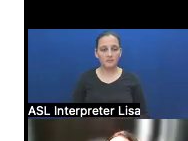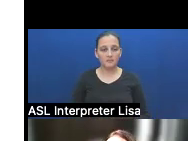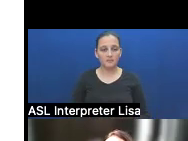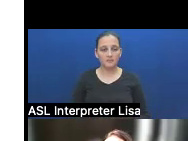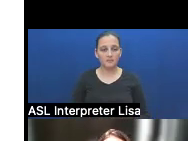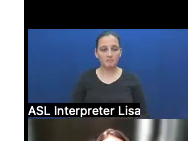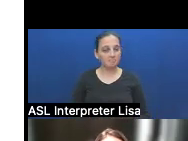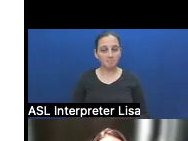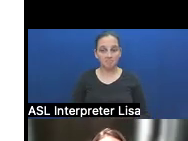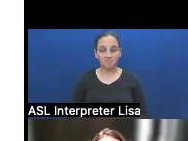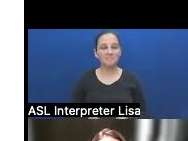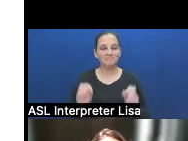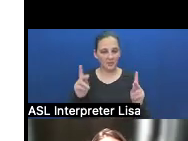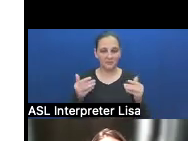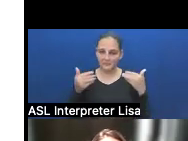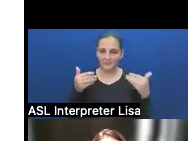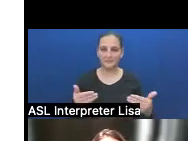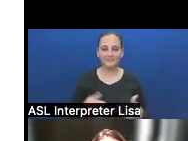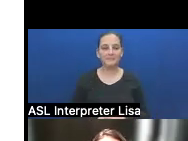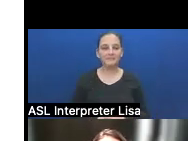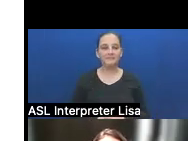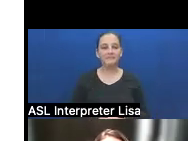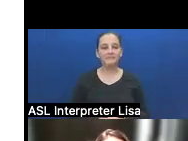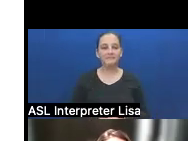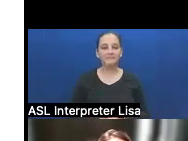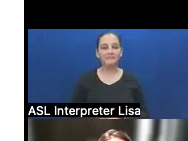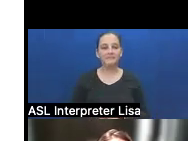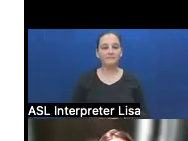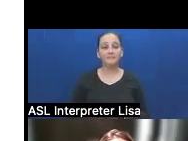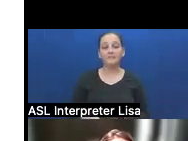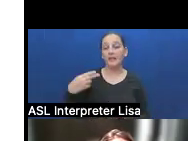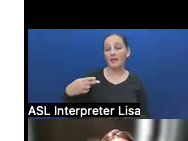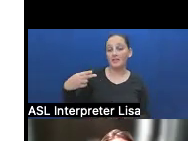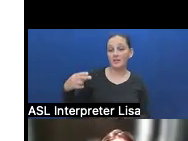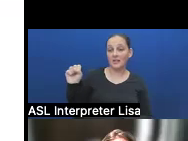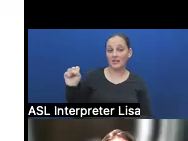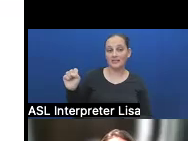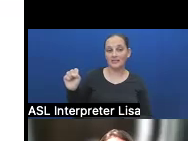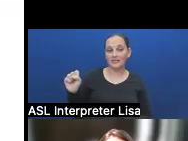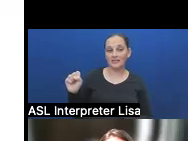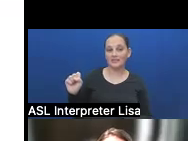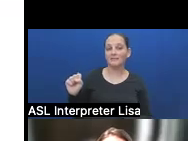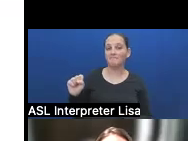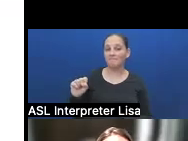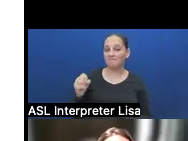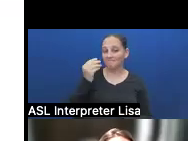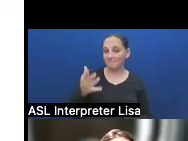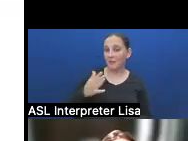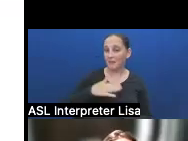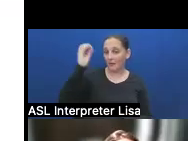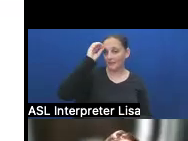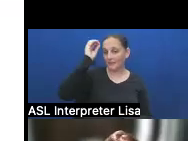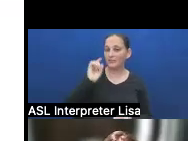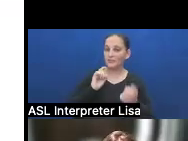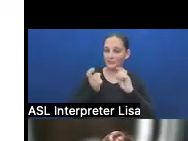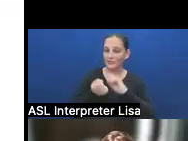Nope. Okay, I'm gonna keep going. Let's talk about HHS. I have changed my opinion, unfortunately.